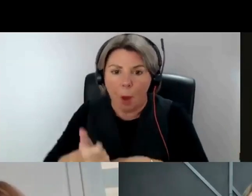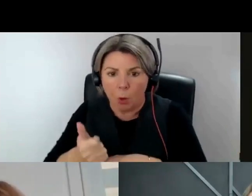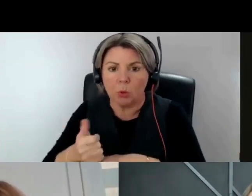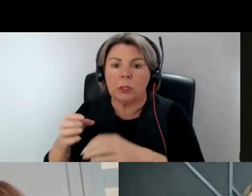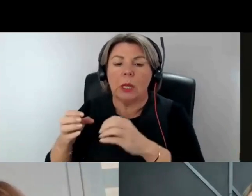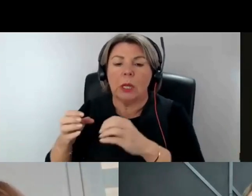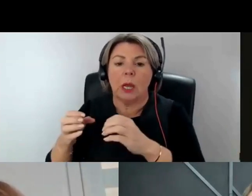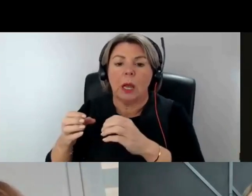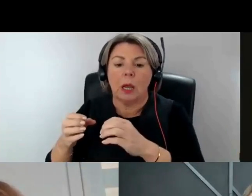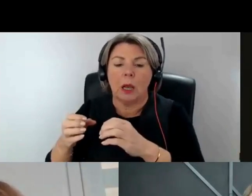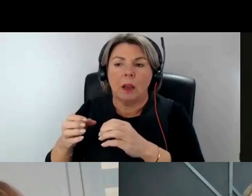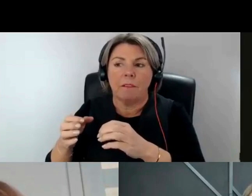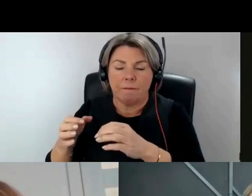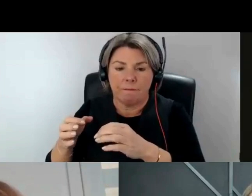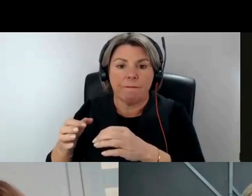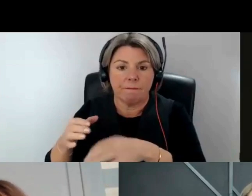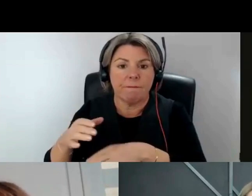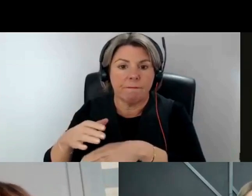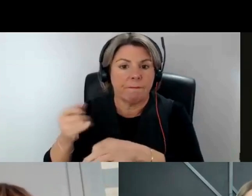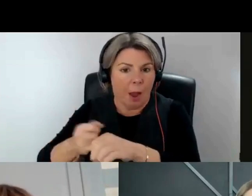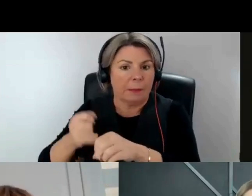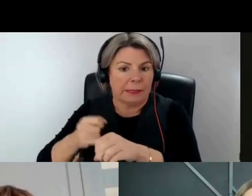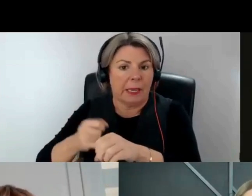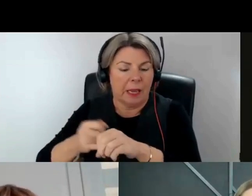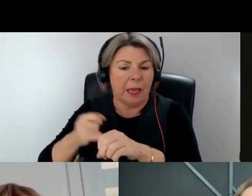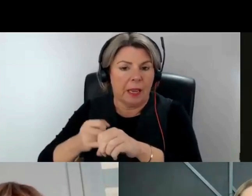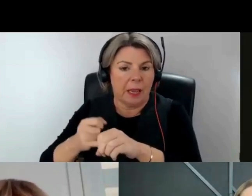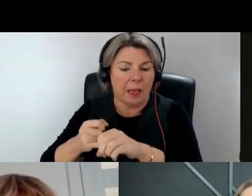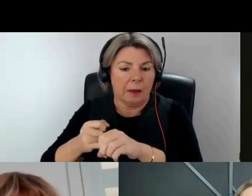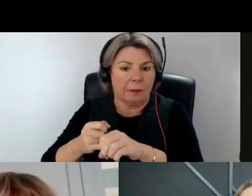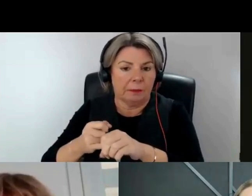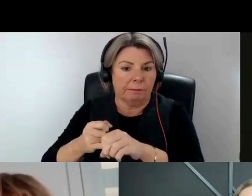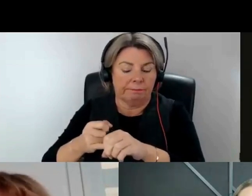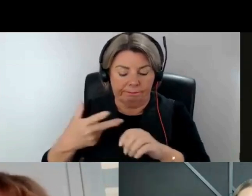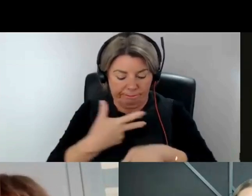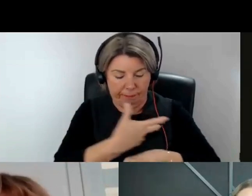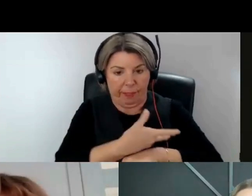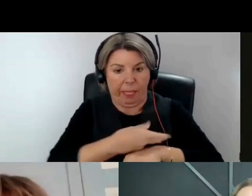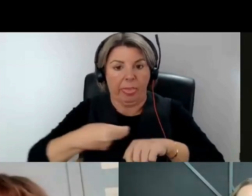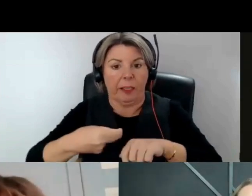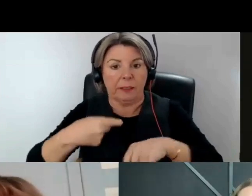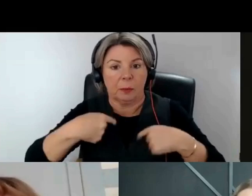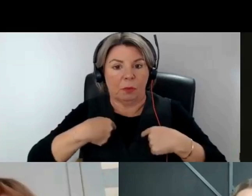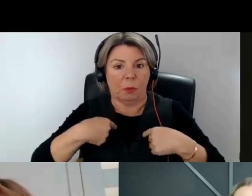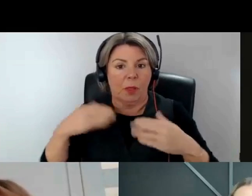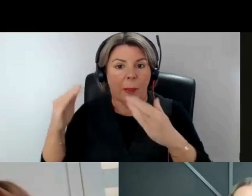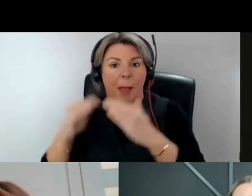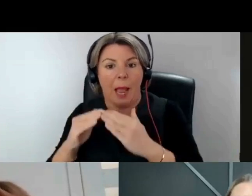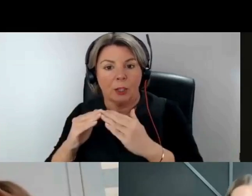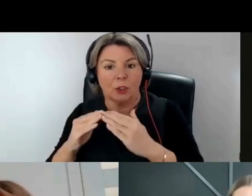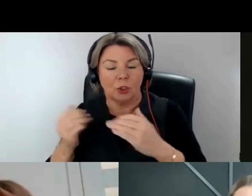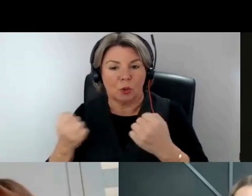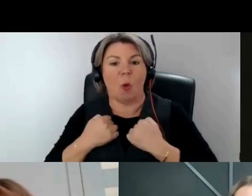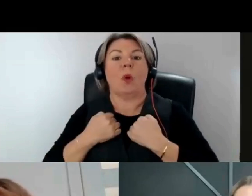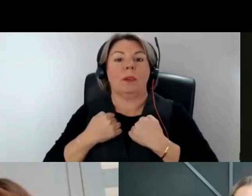that are producing, they take a sample from you and they then allegedly match to